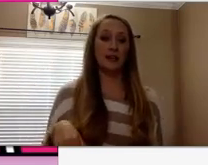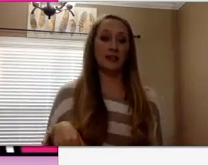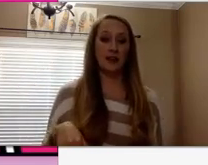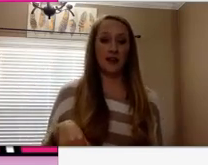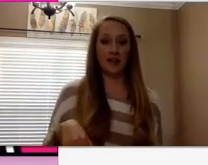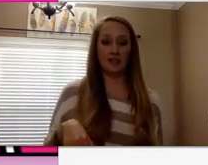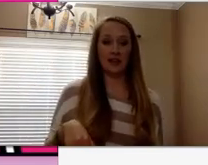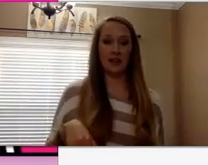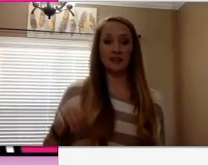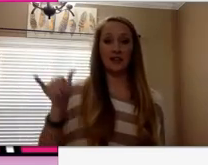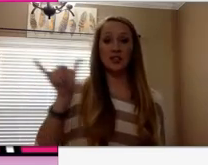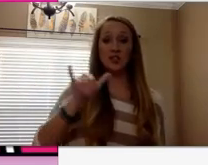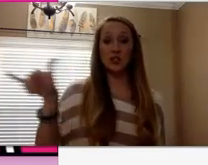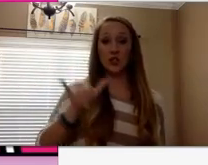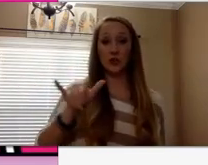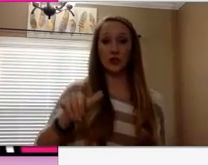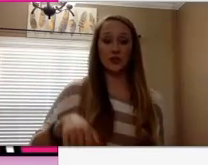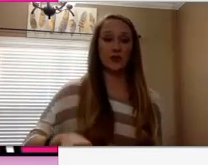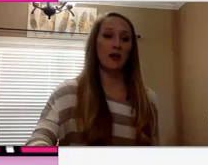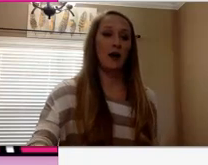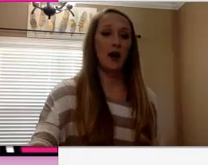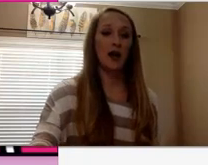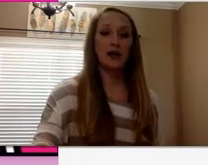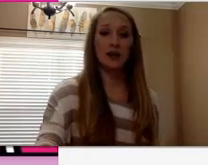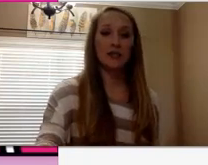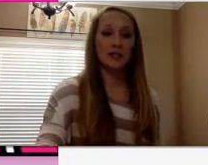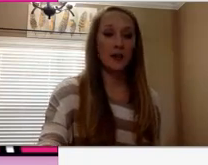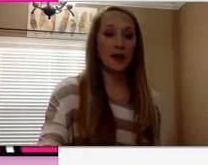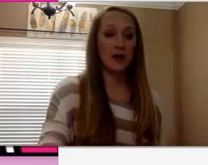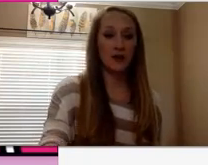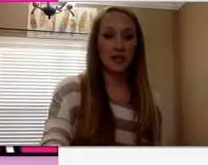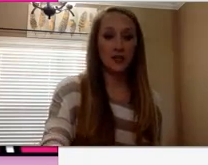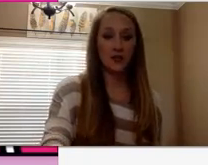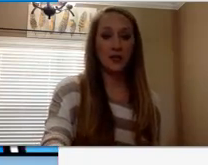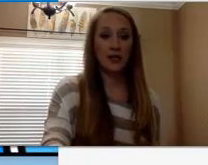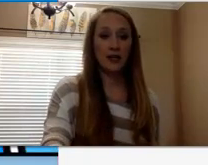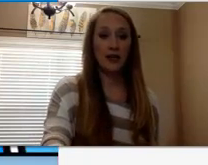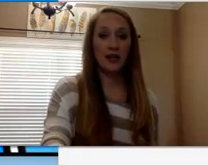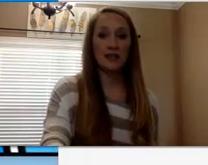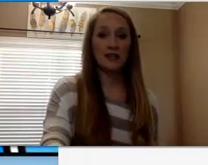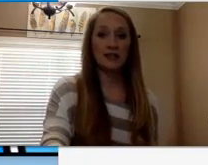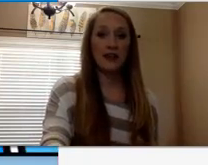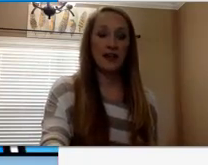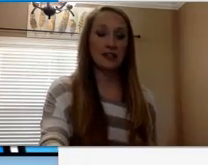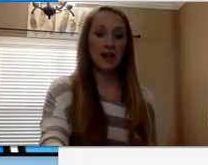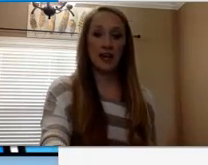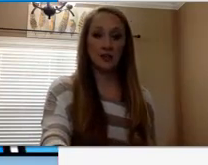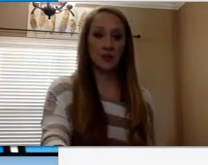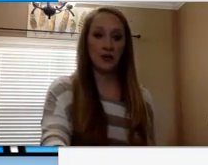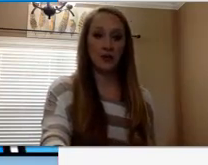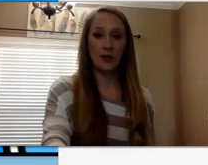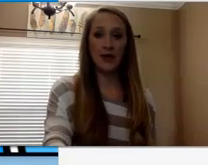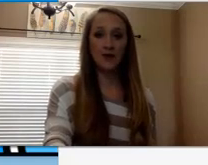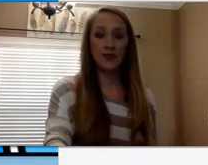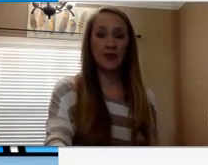And let's say it and sign it. To. All right, now let's go back over each one and say and sign each